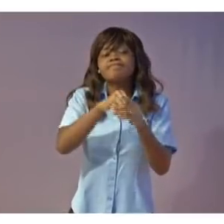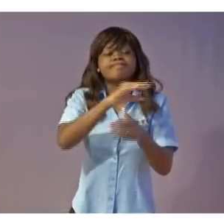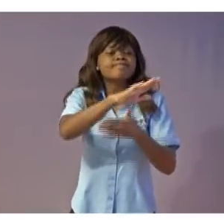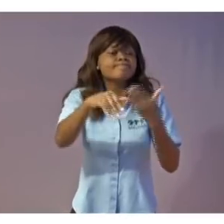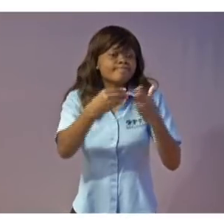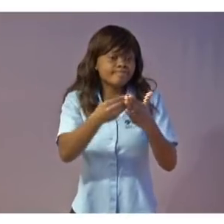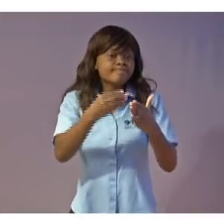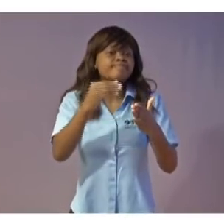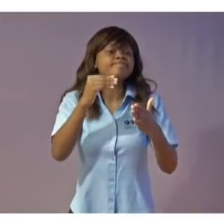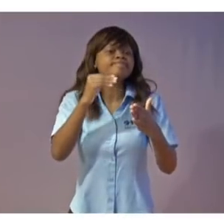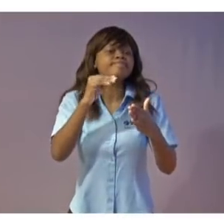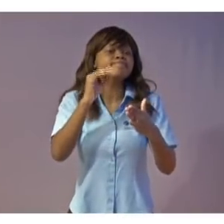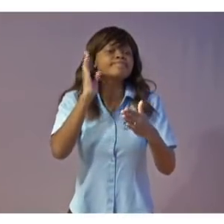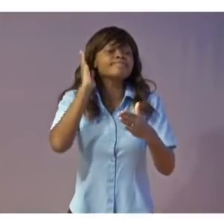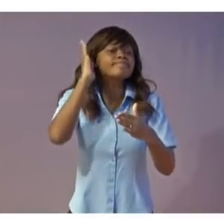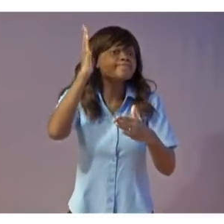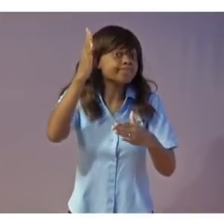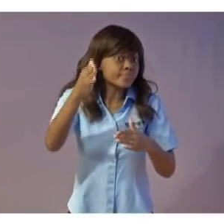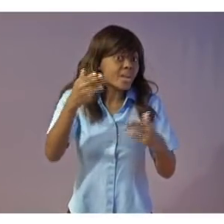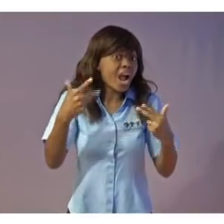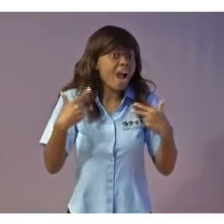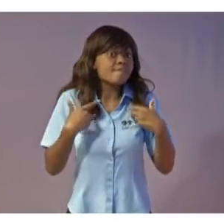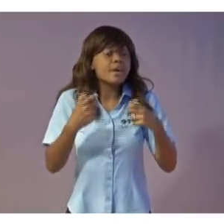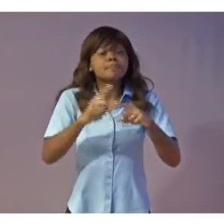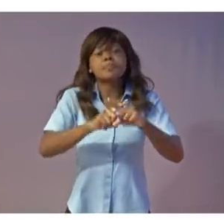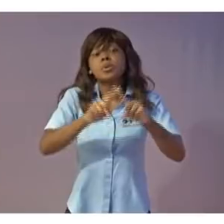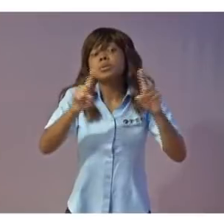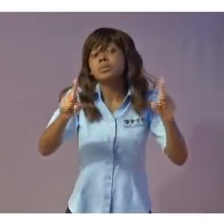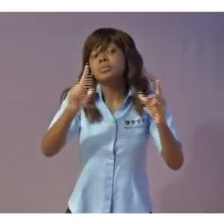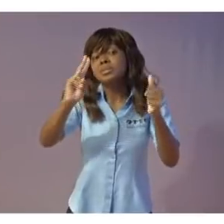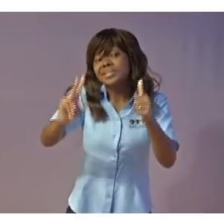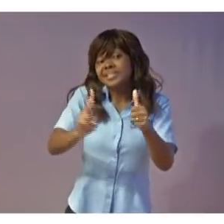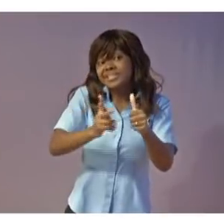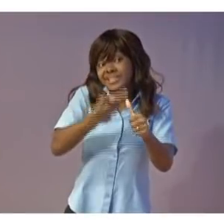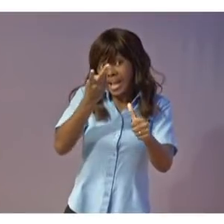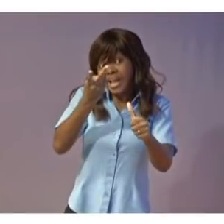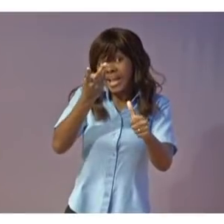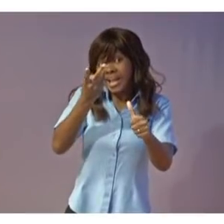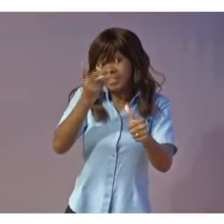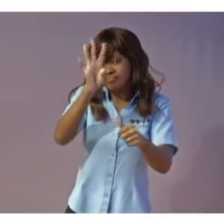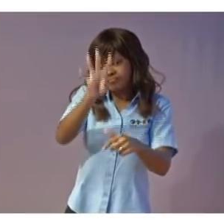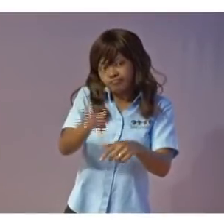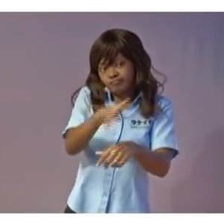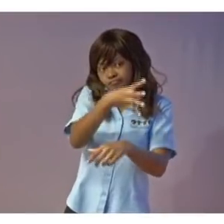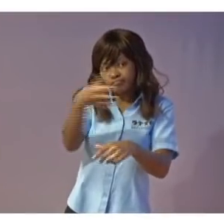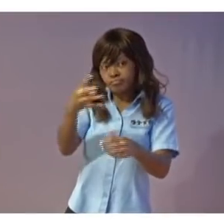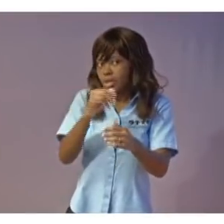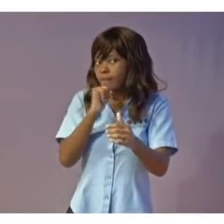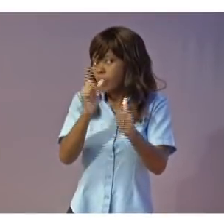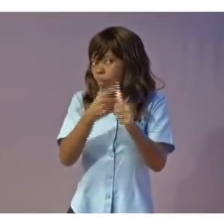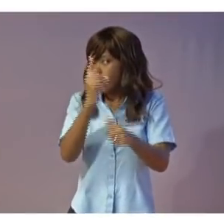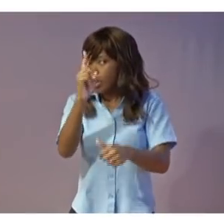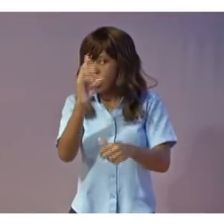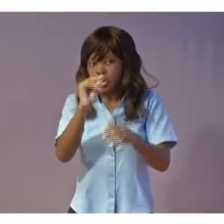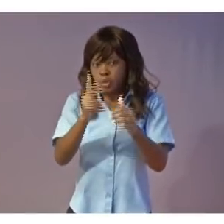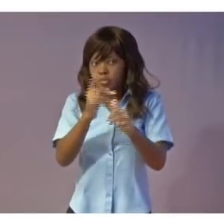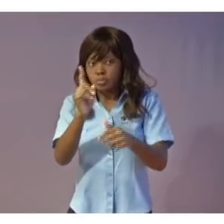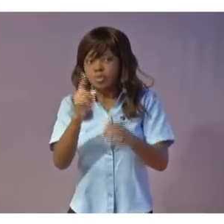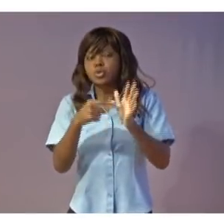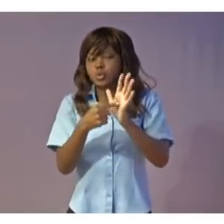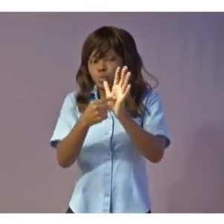we rejig for 2022, we are following and taking feedback